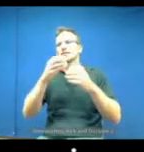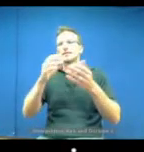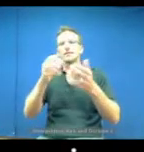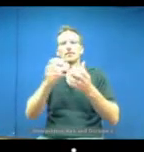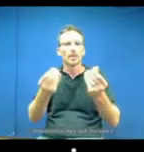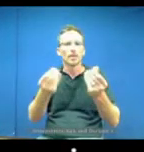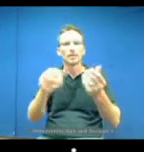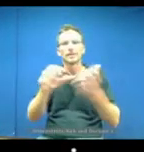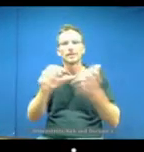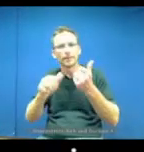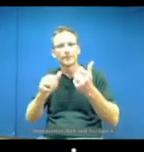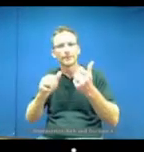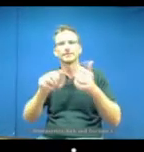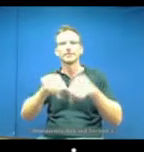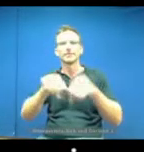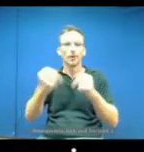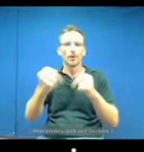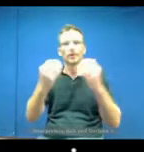photographs of